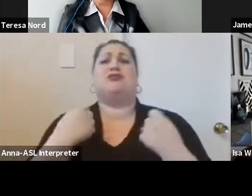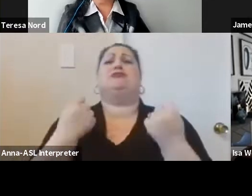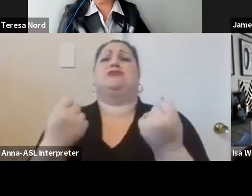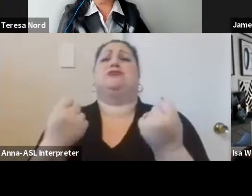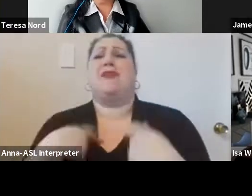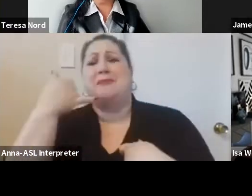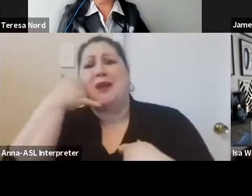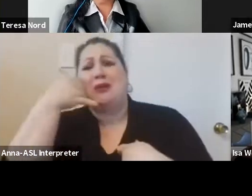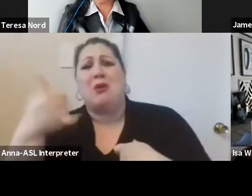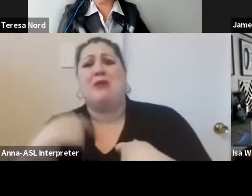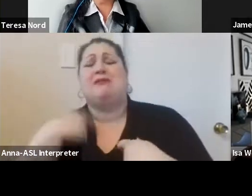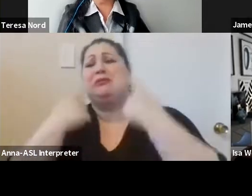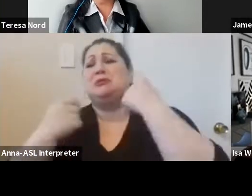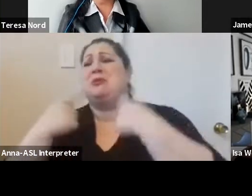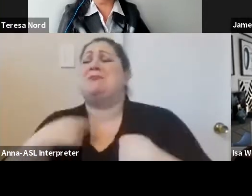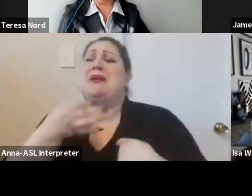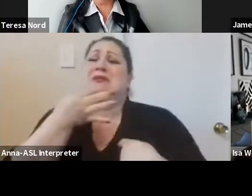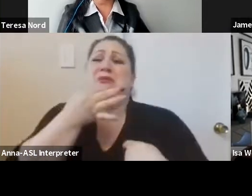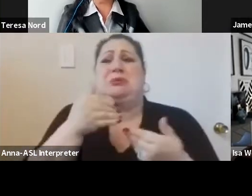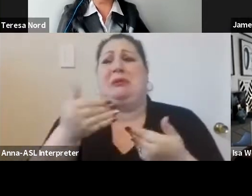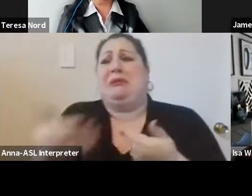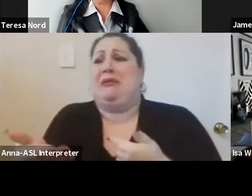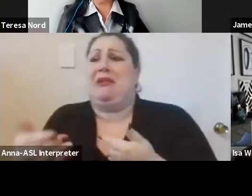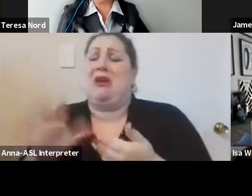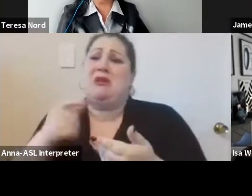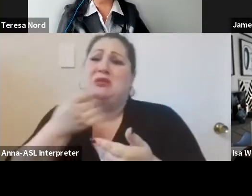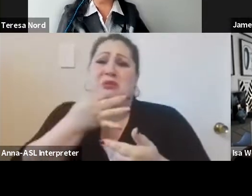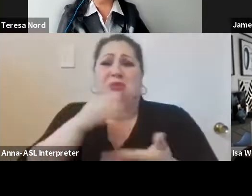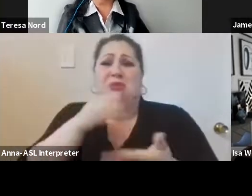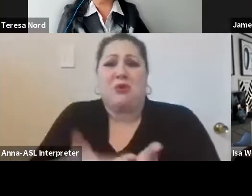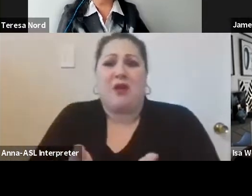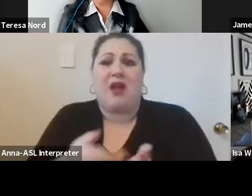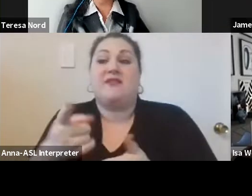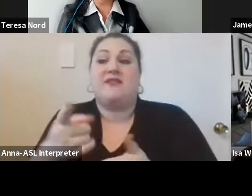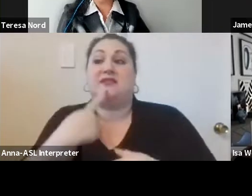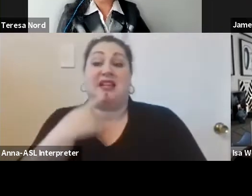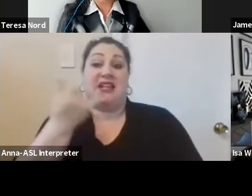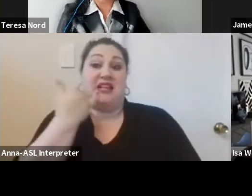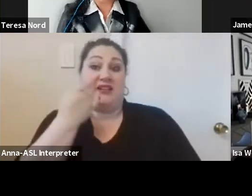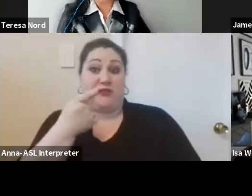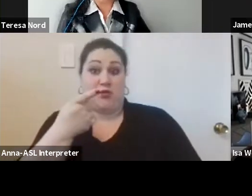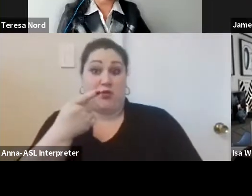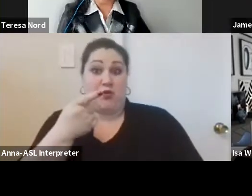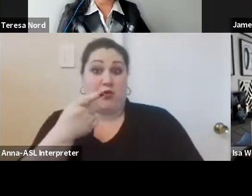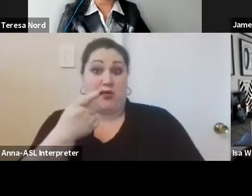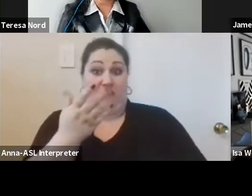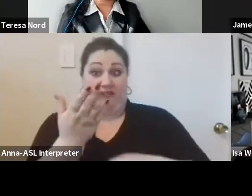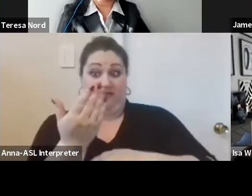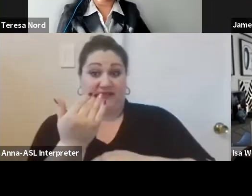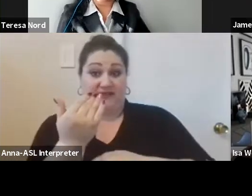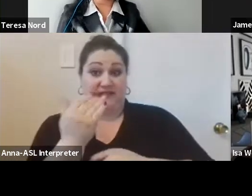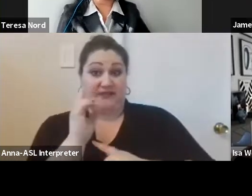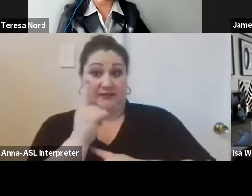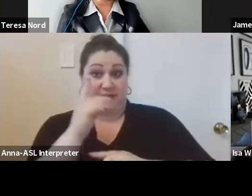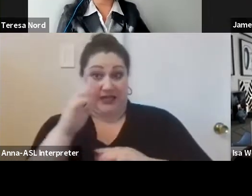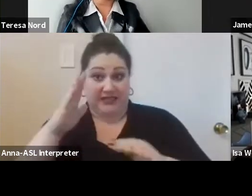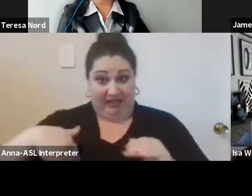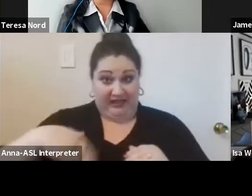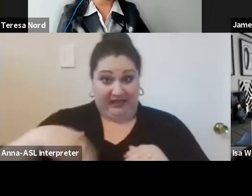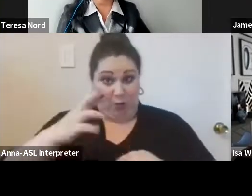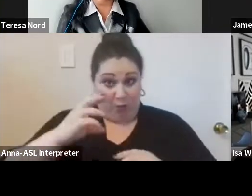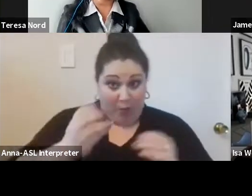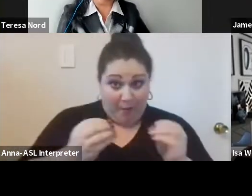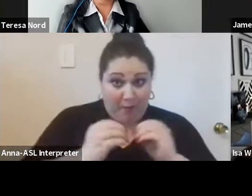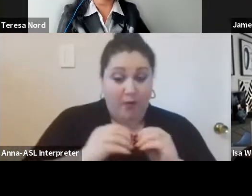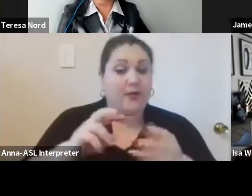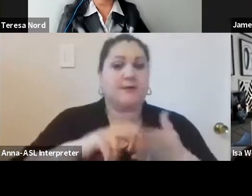there. I'm almost there. And she said, if you're more than 15 minutes late, you cannot see your daughter. And I would be pulling into the parking lot